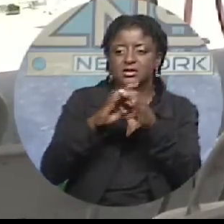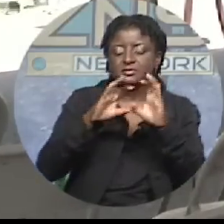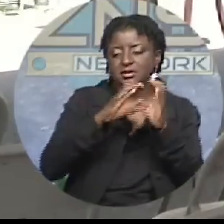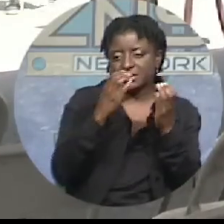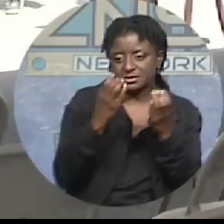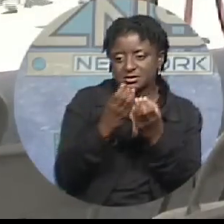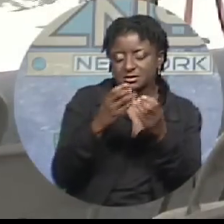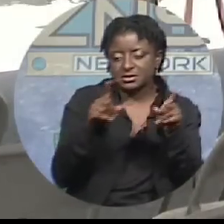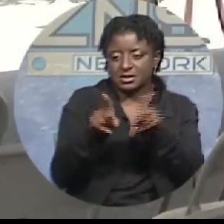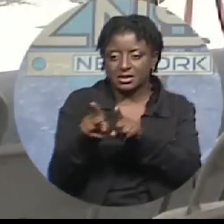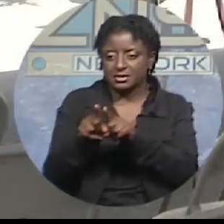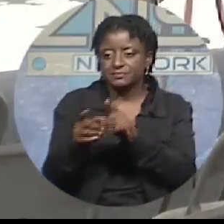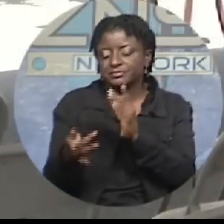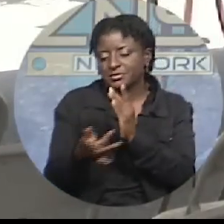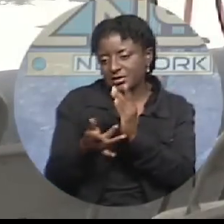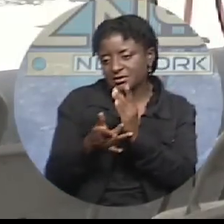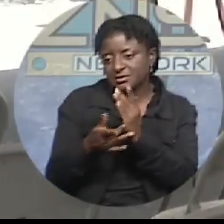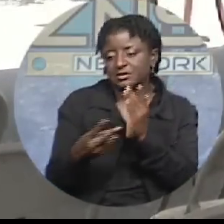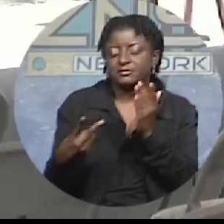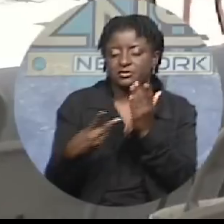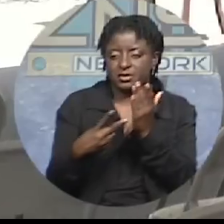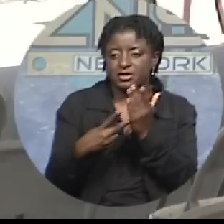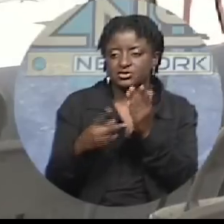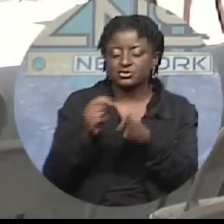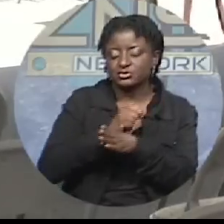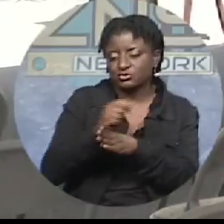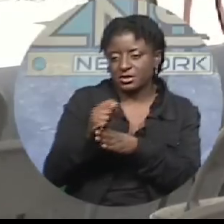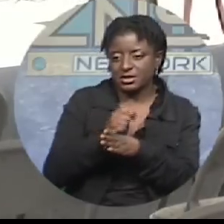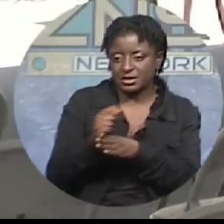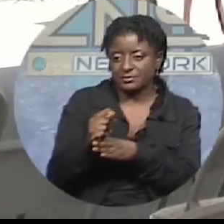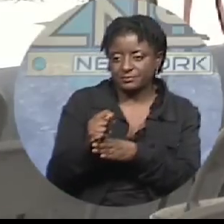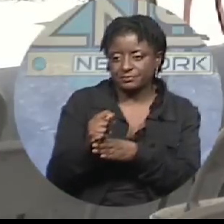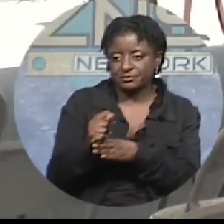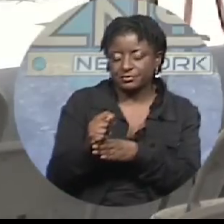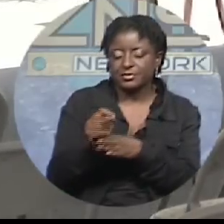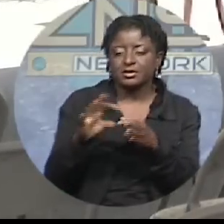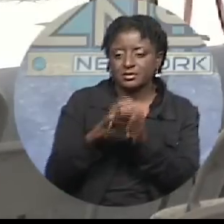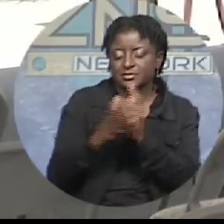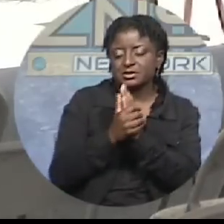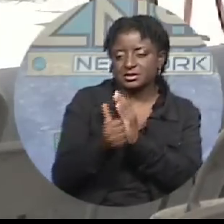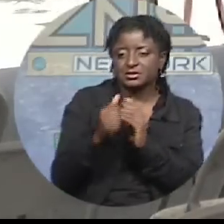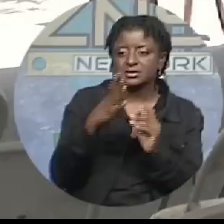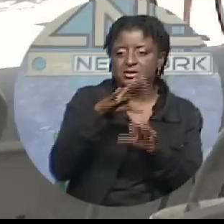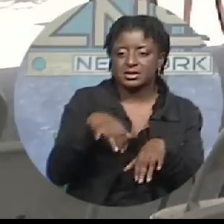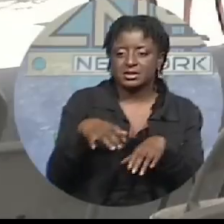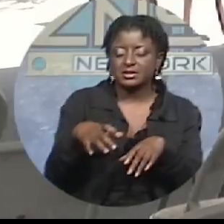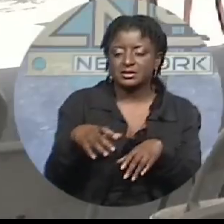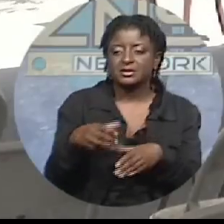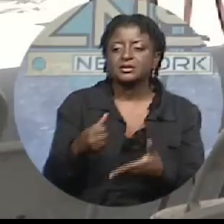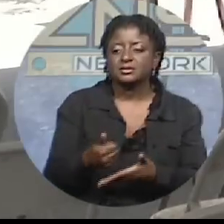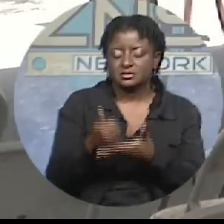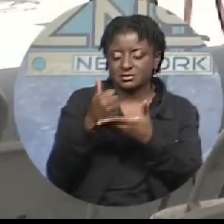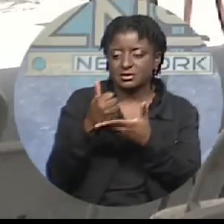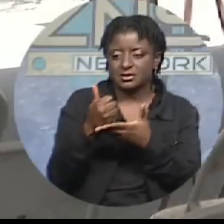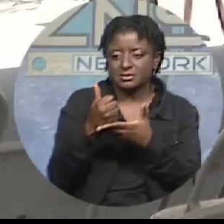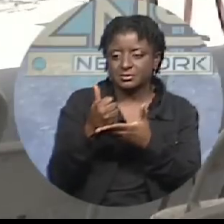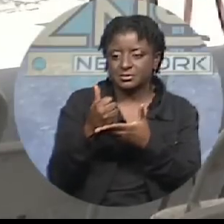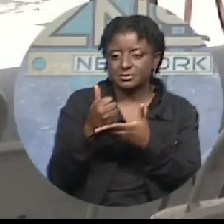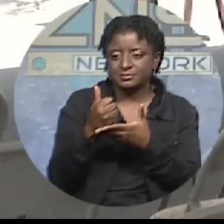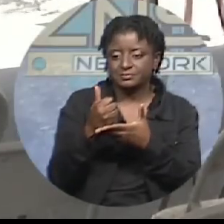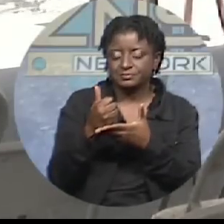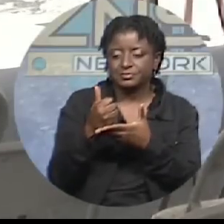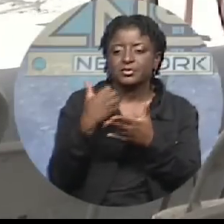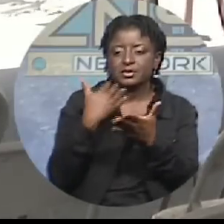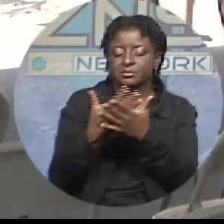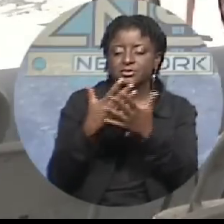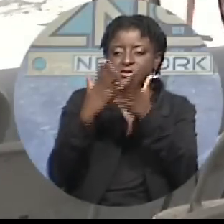as technical vocational training of skills can lend much to engaging an